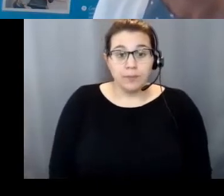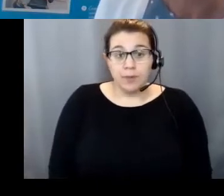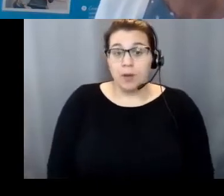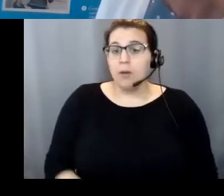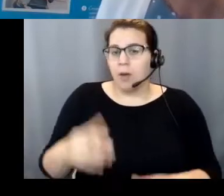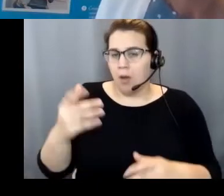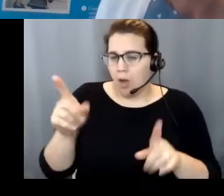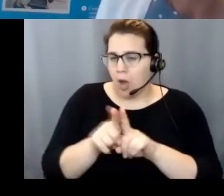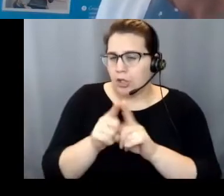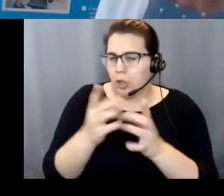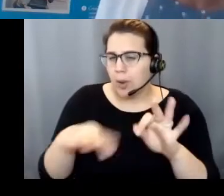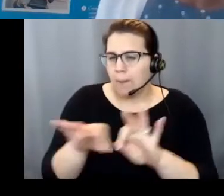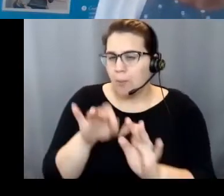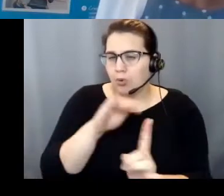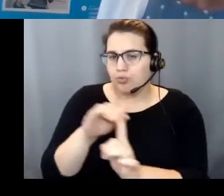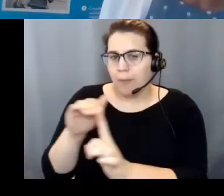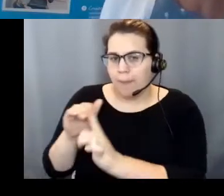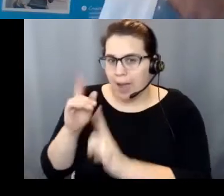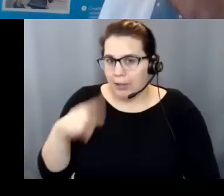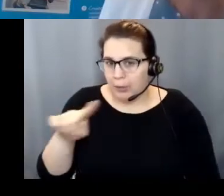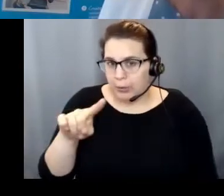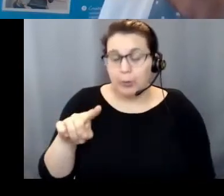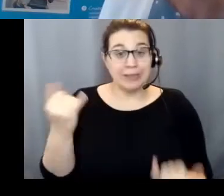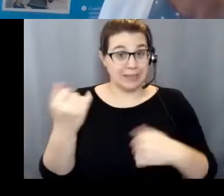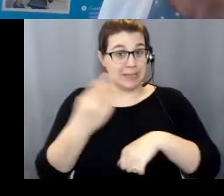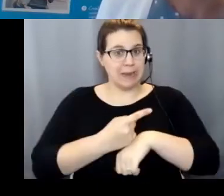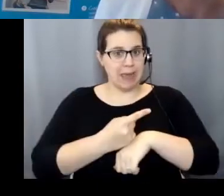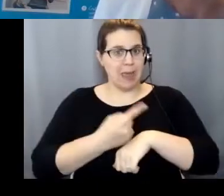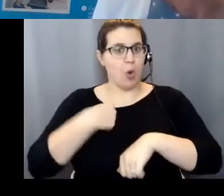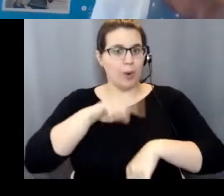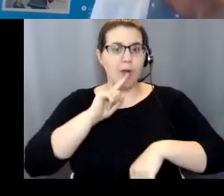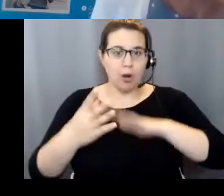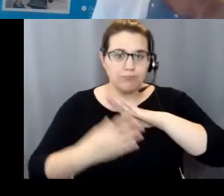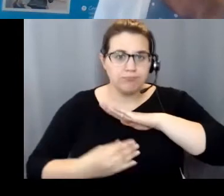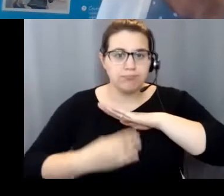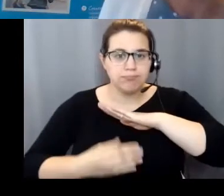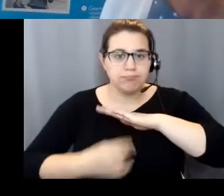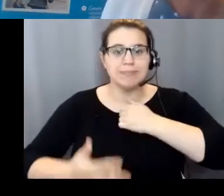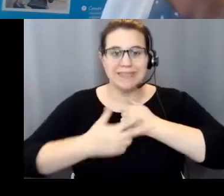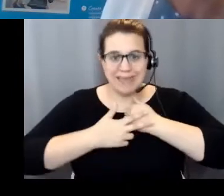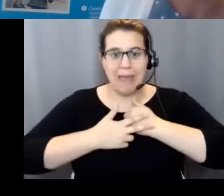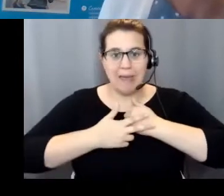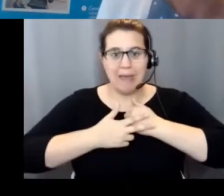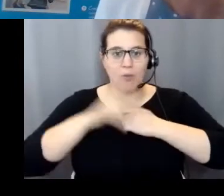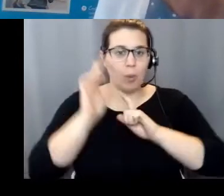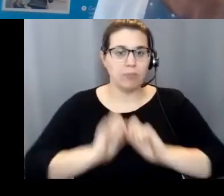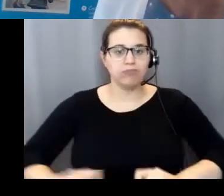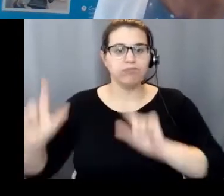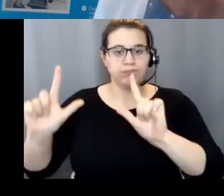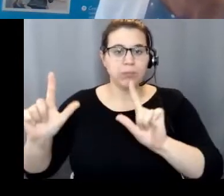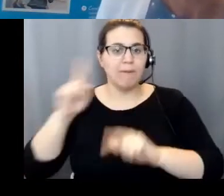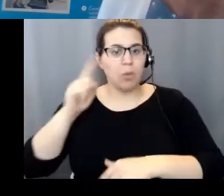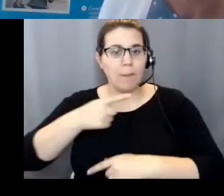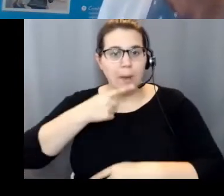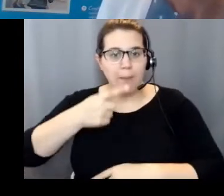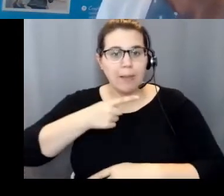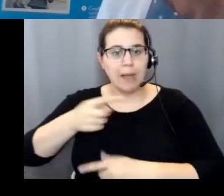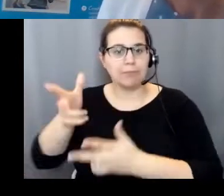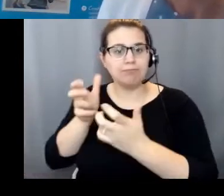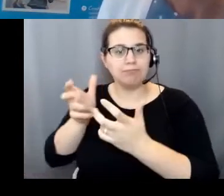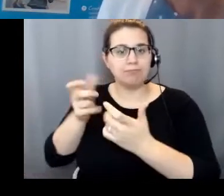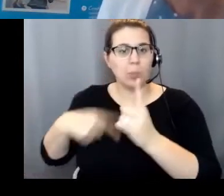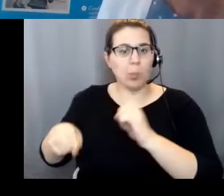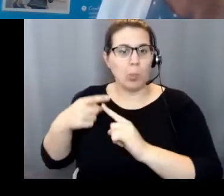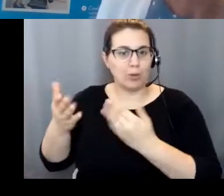important reminders. Today's webinar is being recorded and will be made available to the public for viewing on demand. So